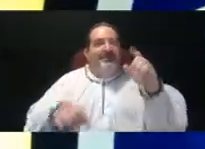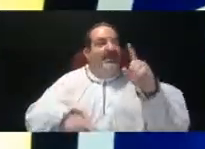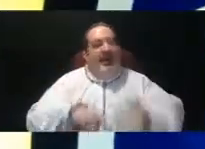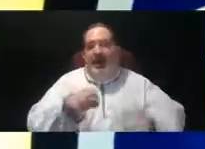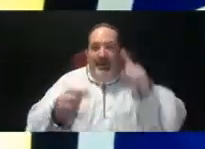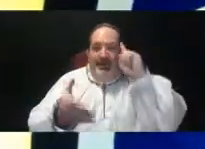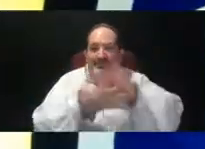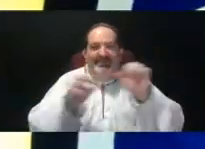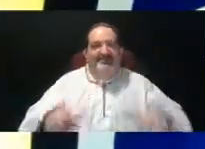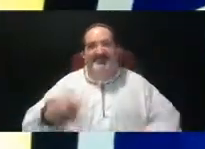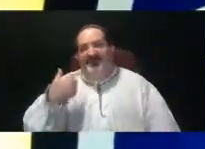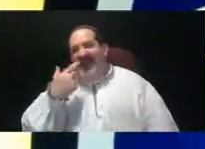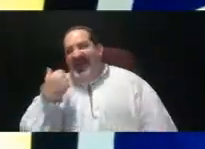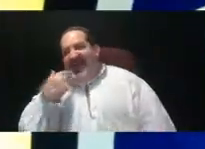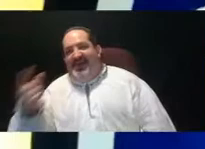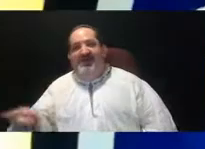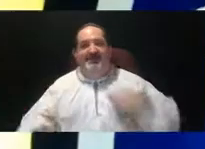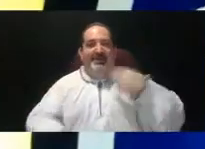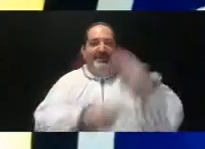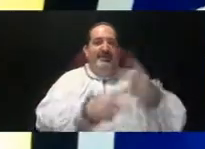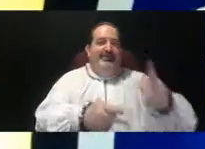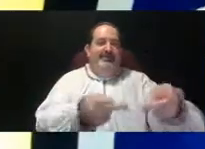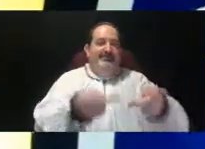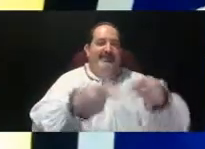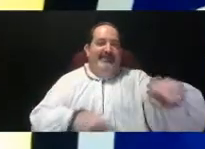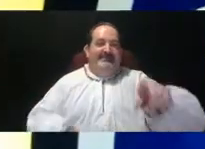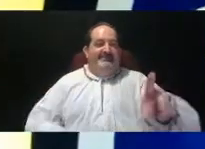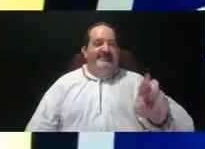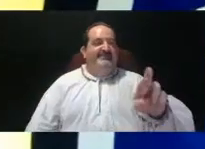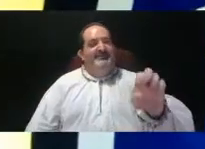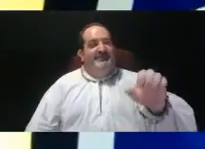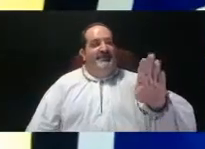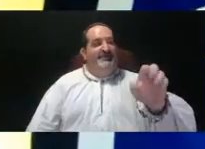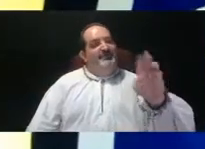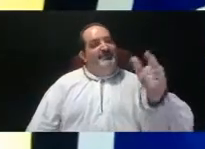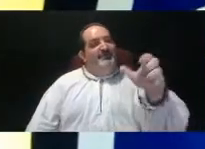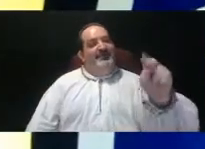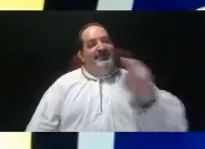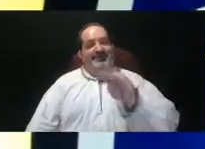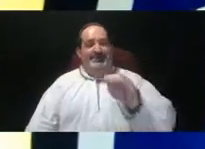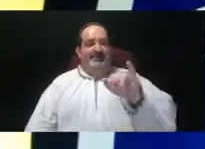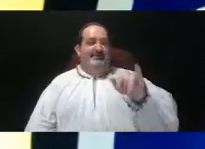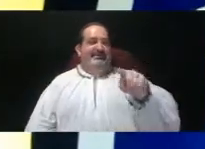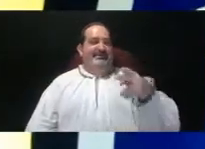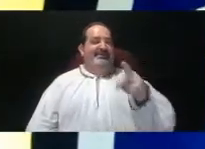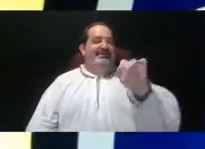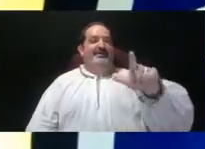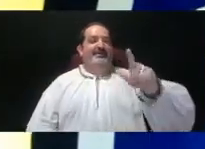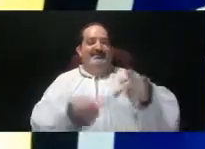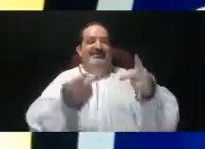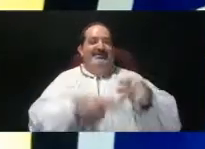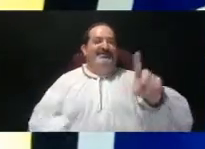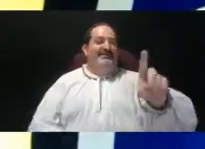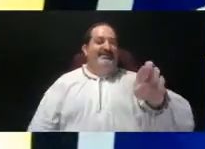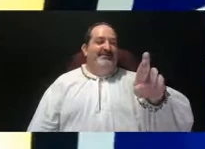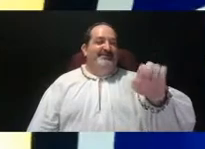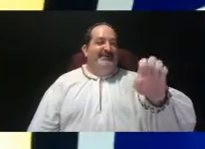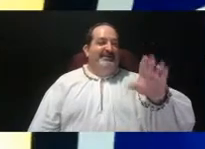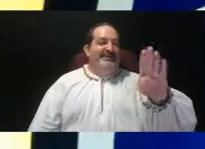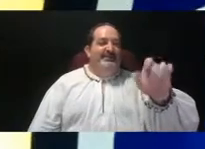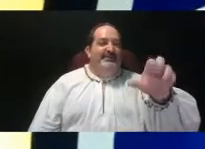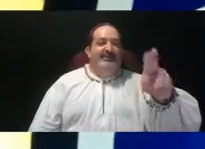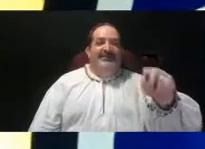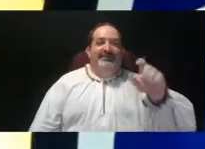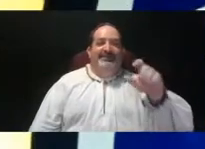unbelievable. And we're going to call that place Dreiburgen. The mythical place of Dreiburgen shall now